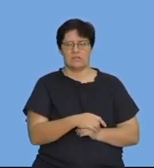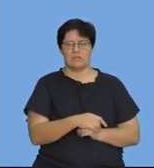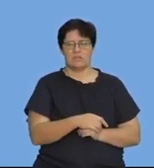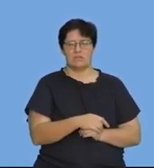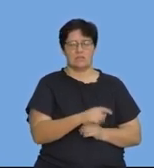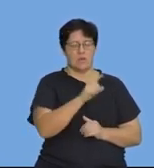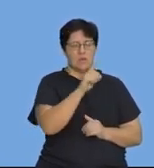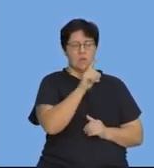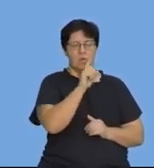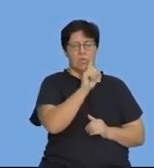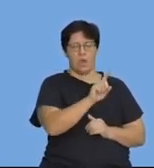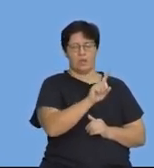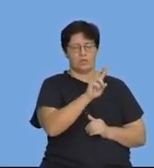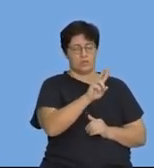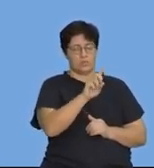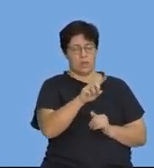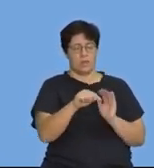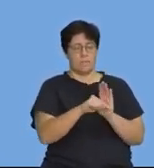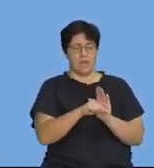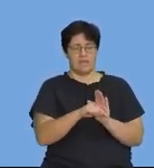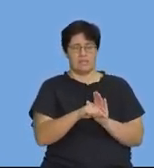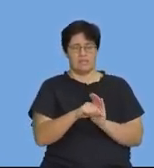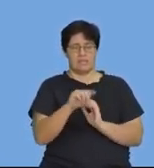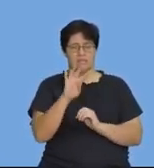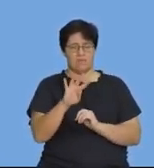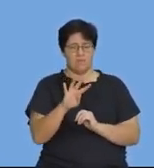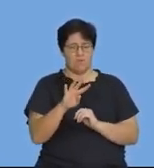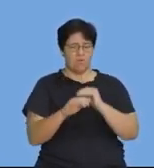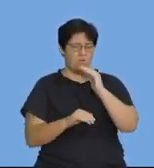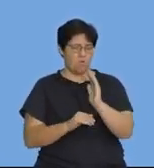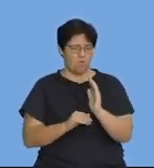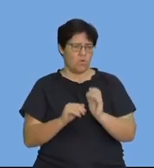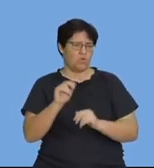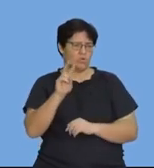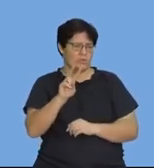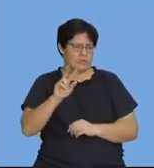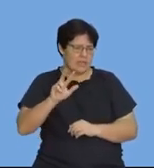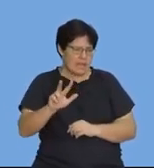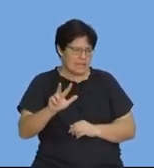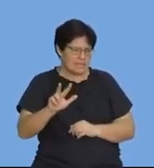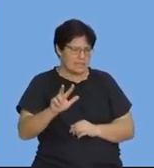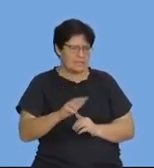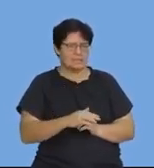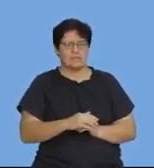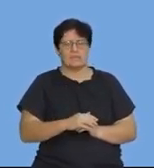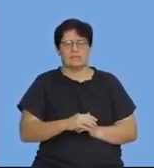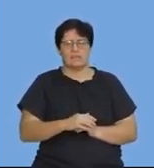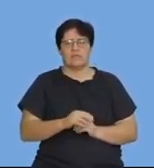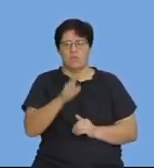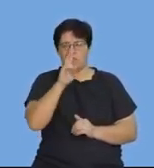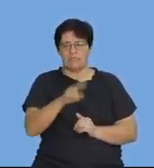121 minus 4 into 28, right? And then you can see that